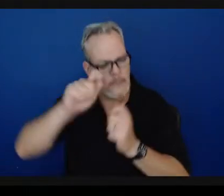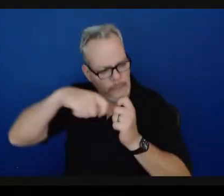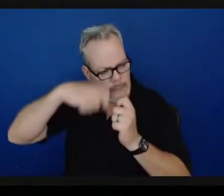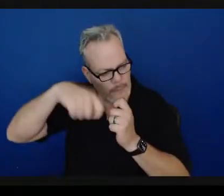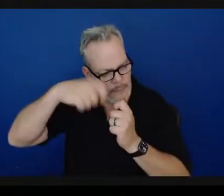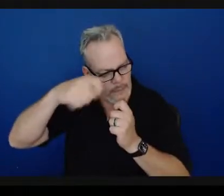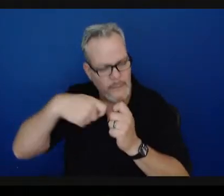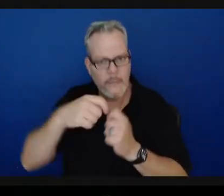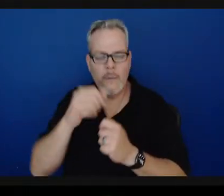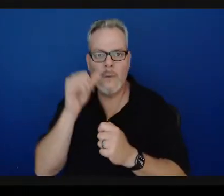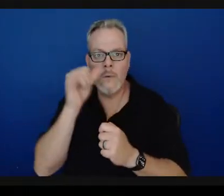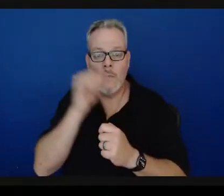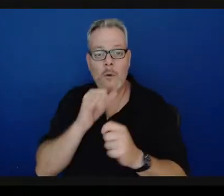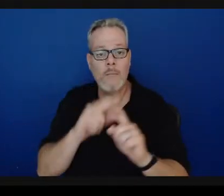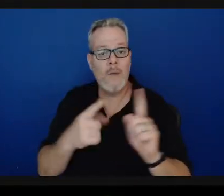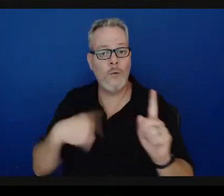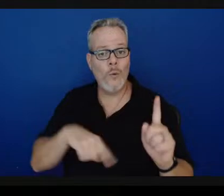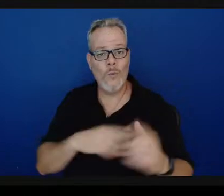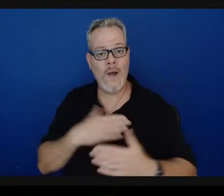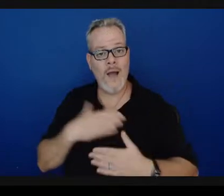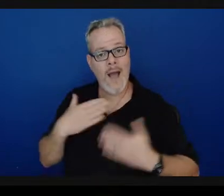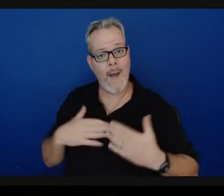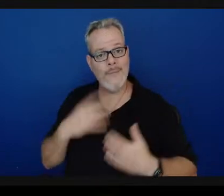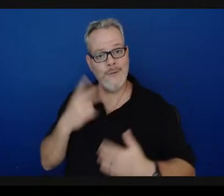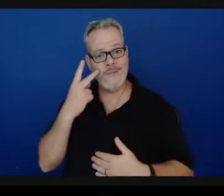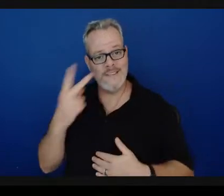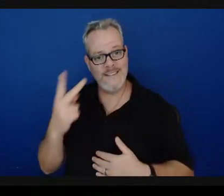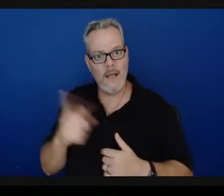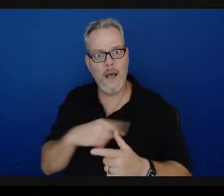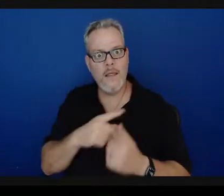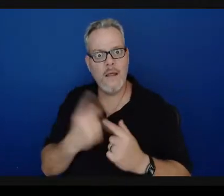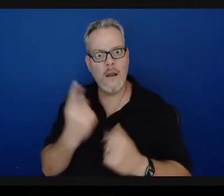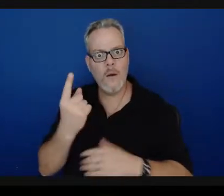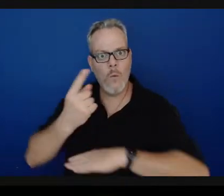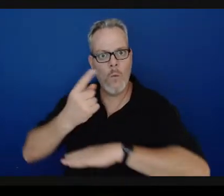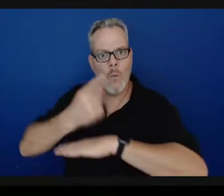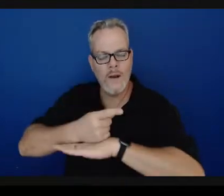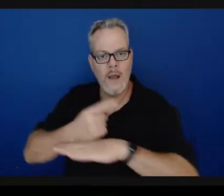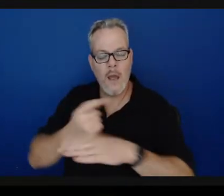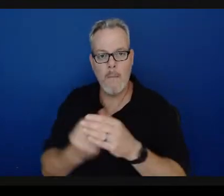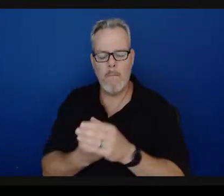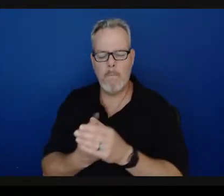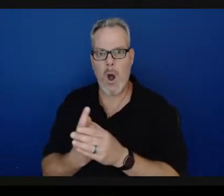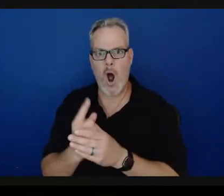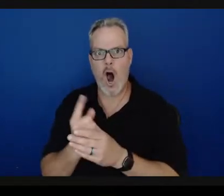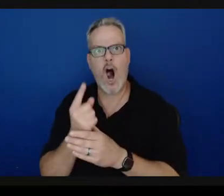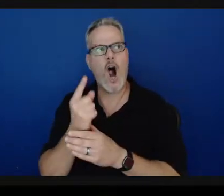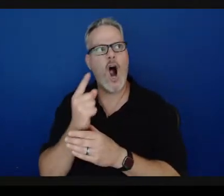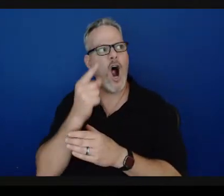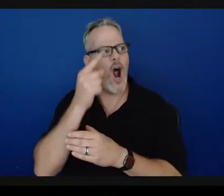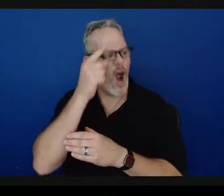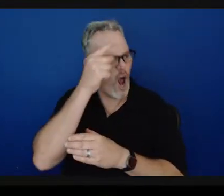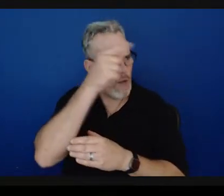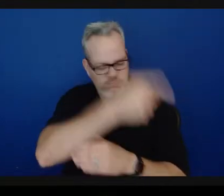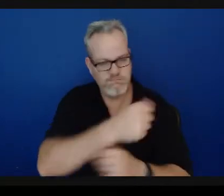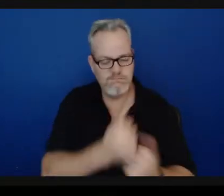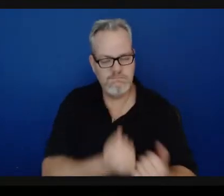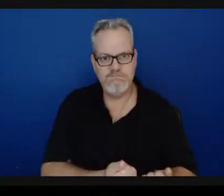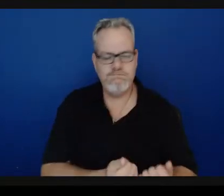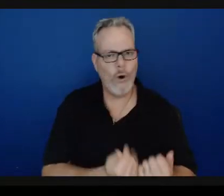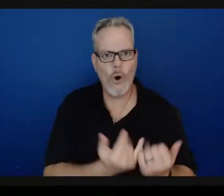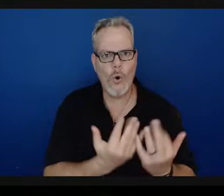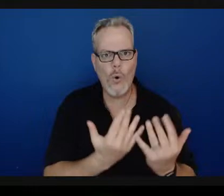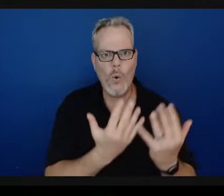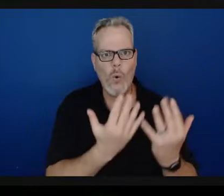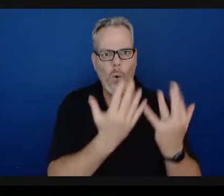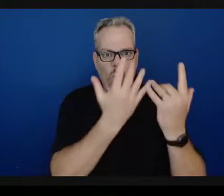were all happy about seeing them. And then one day they threw the material outside of the channel and started that fire. And it